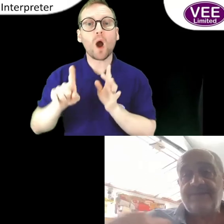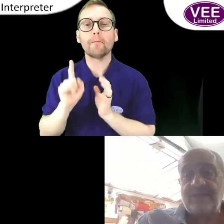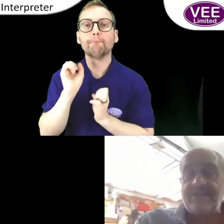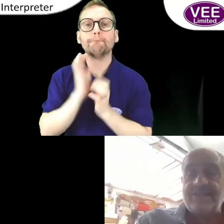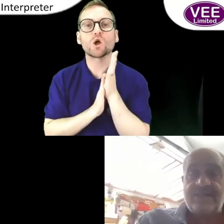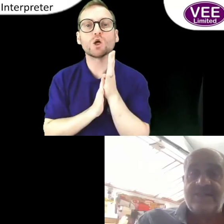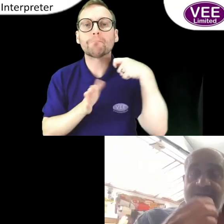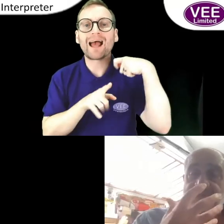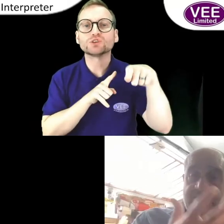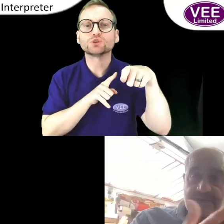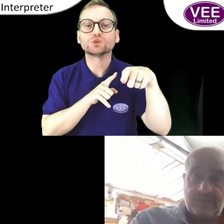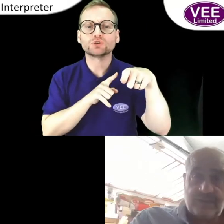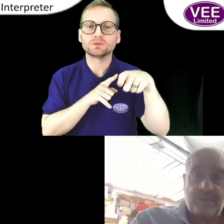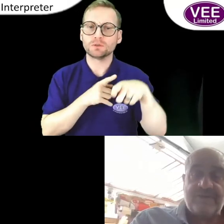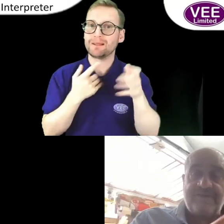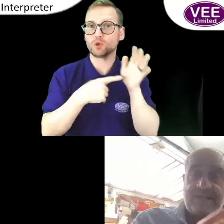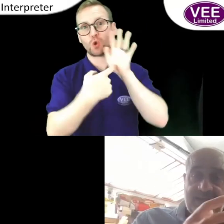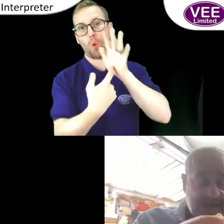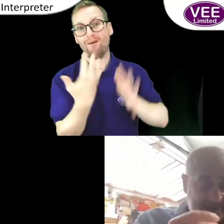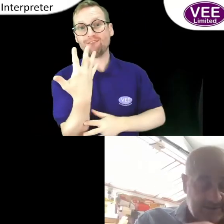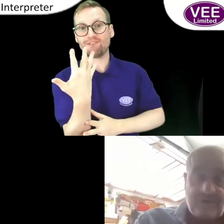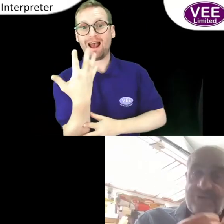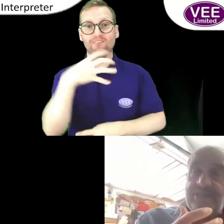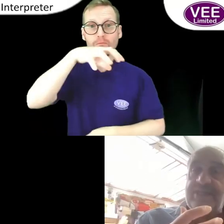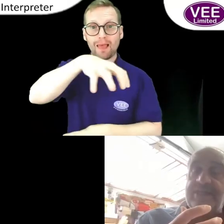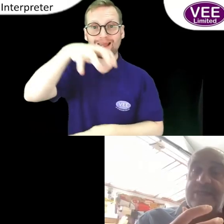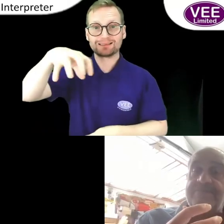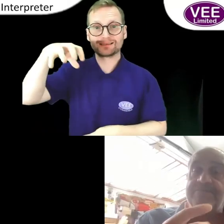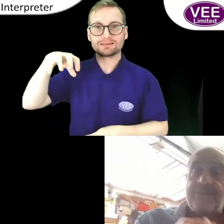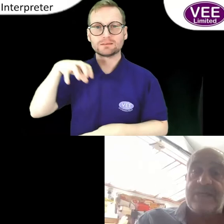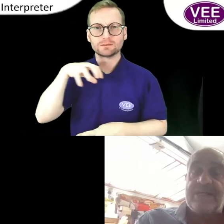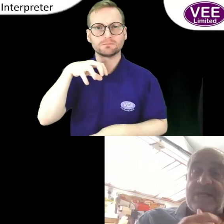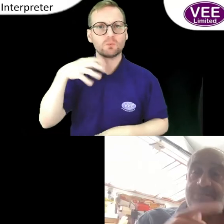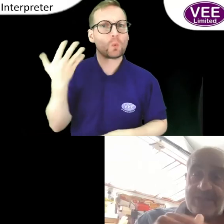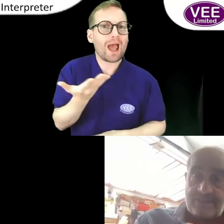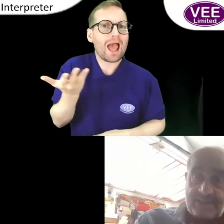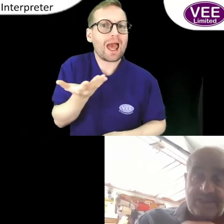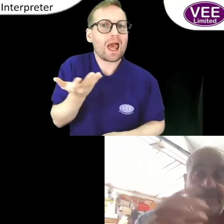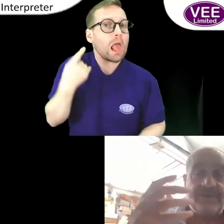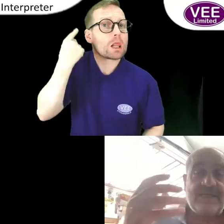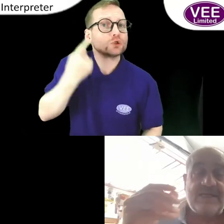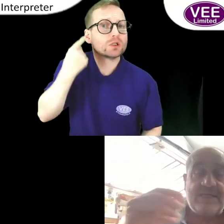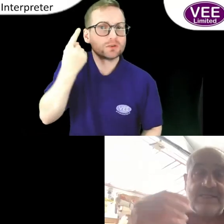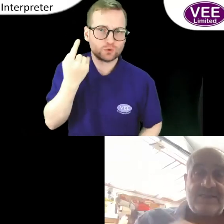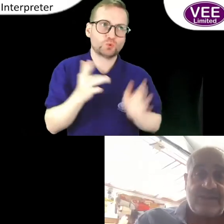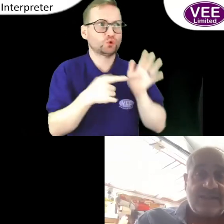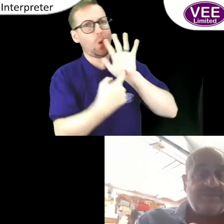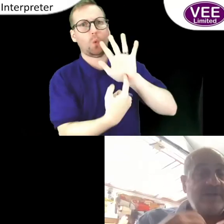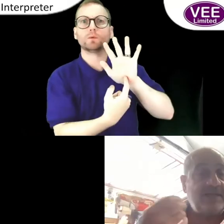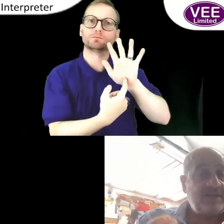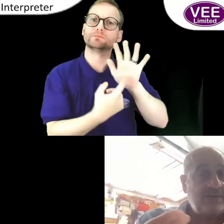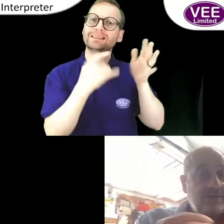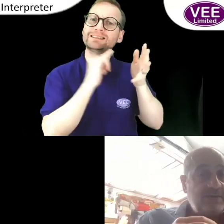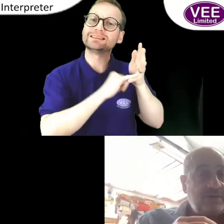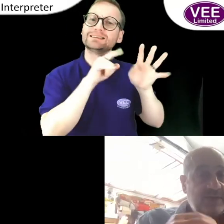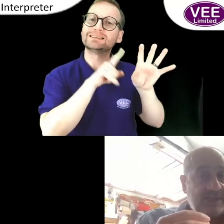5 locations around London to reflect the refugee camps around Syria. And each time